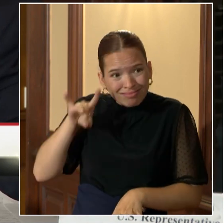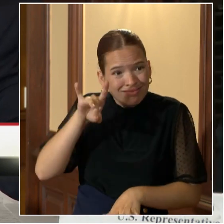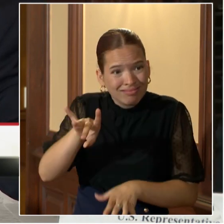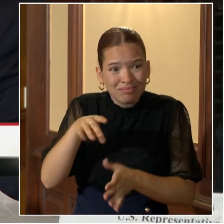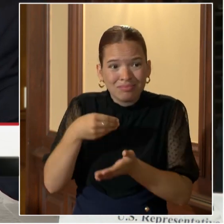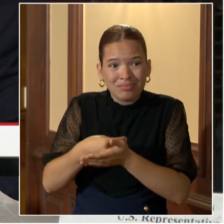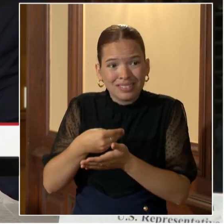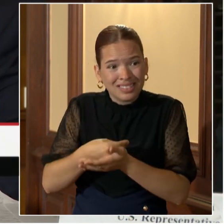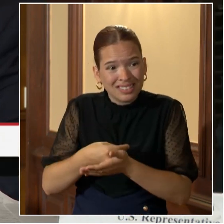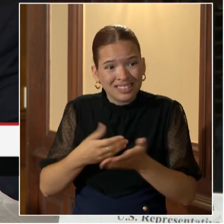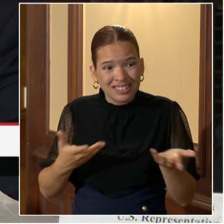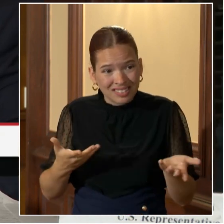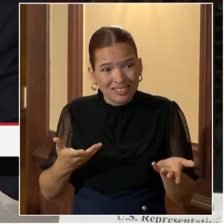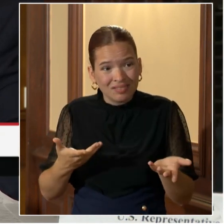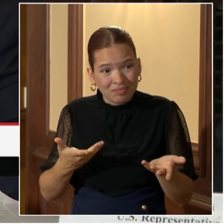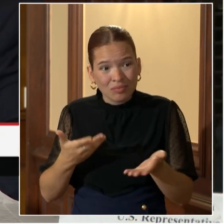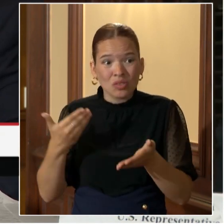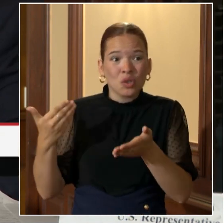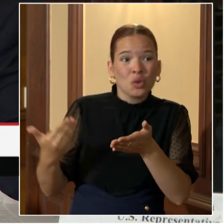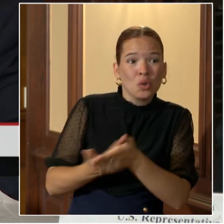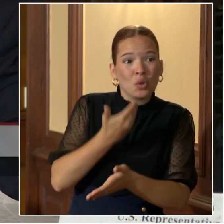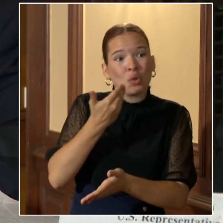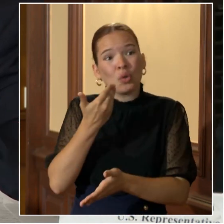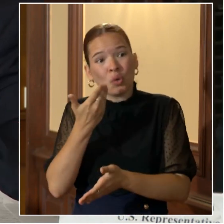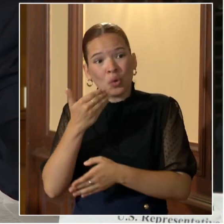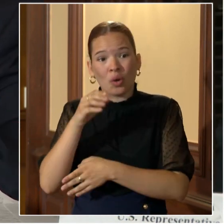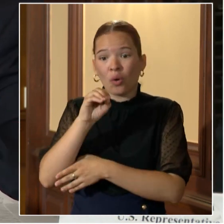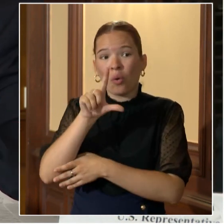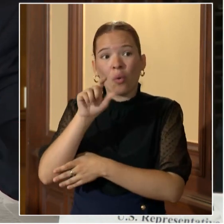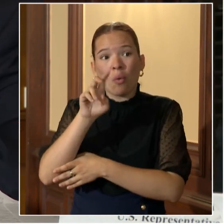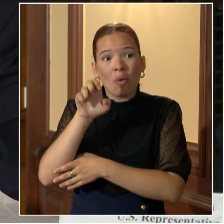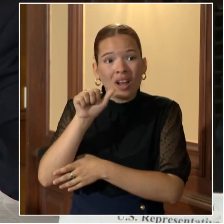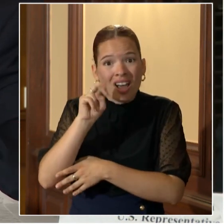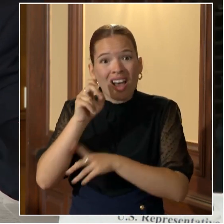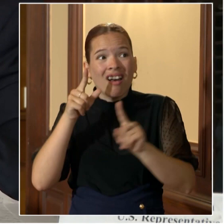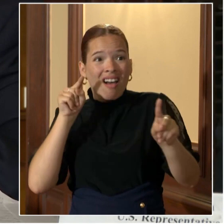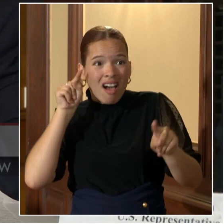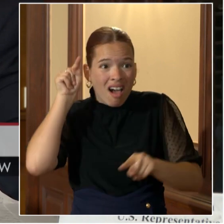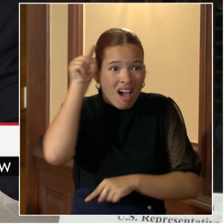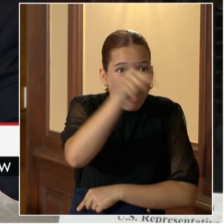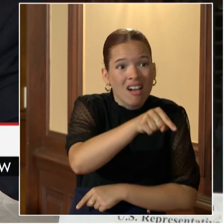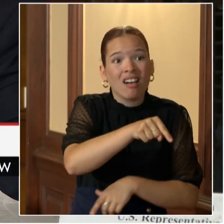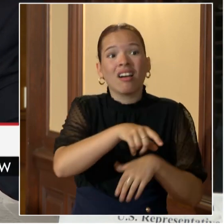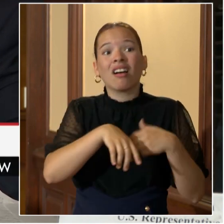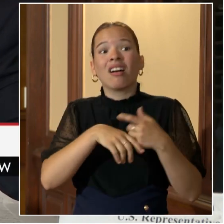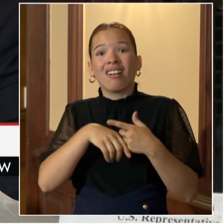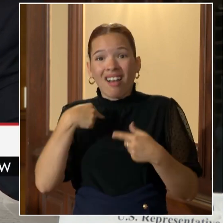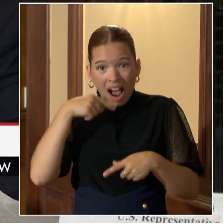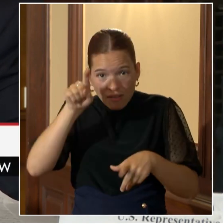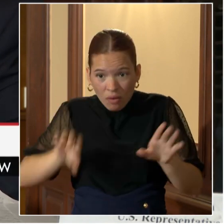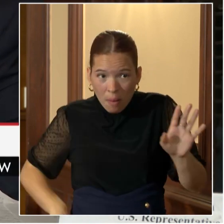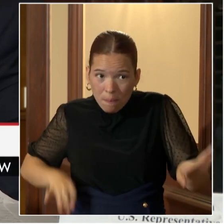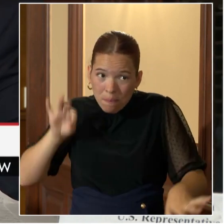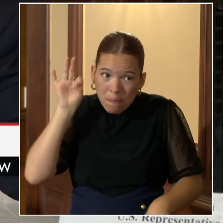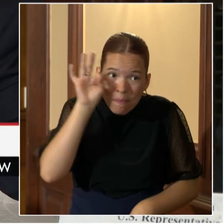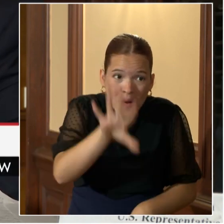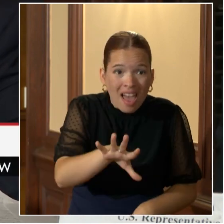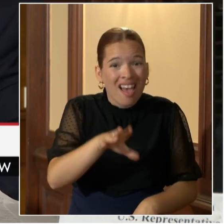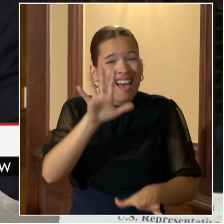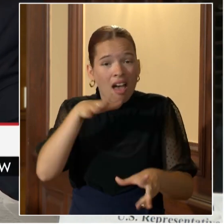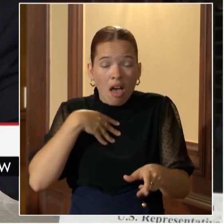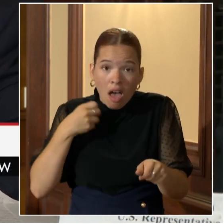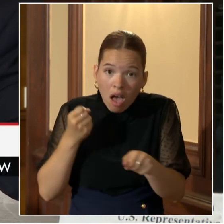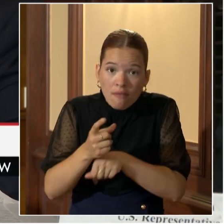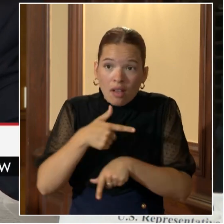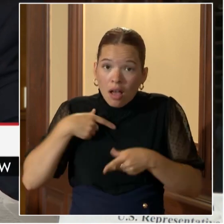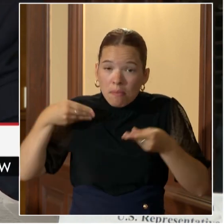our hotels, paid for our airfare. It was ridiculous. It was costing me a lot of money every year, so I'm thankful for the money.